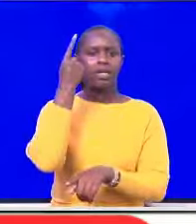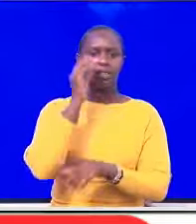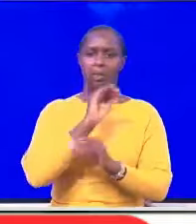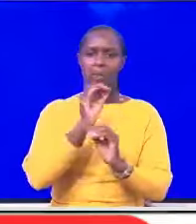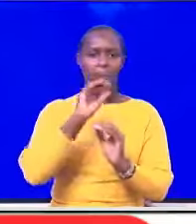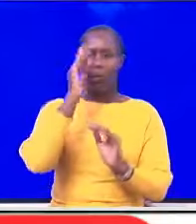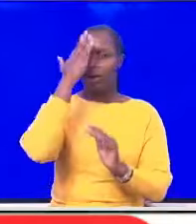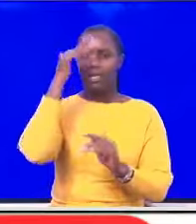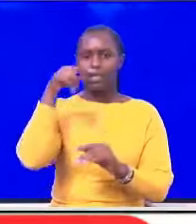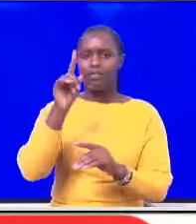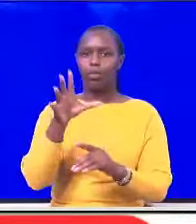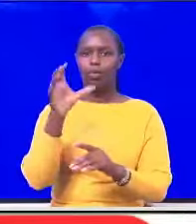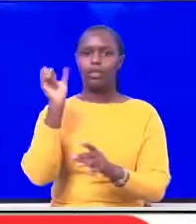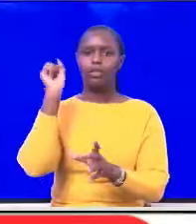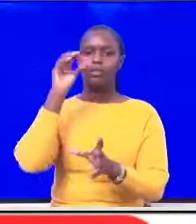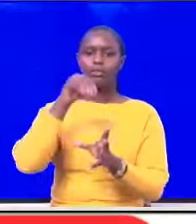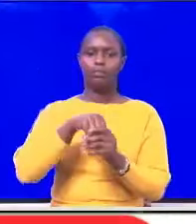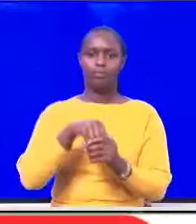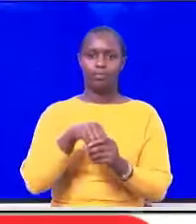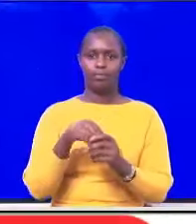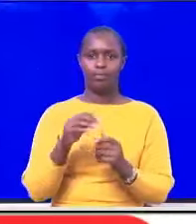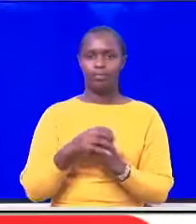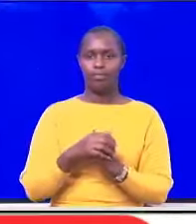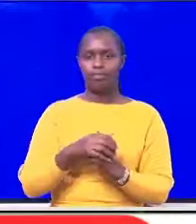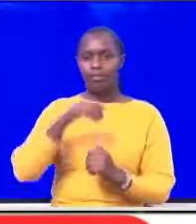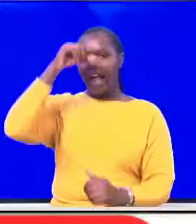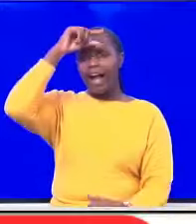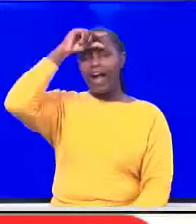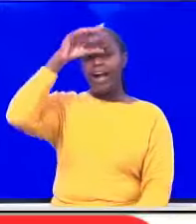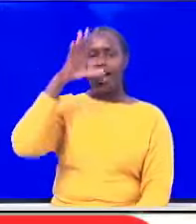his inclusion. Why would the governor choose you